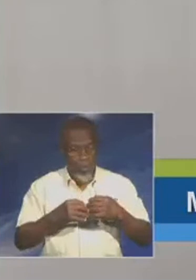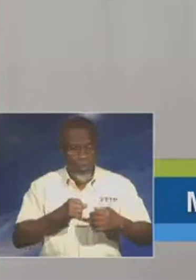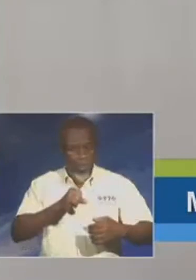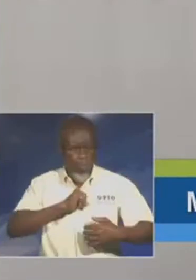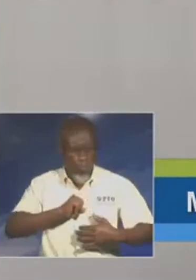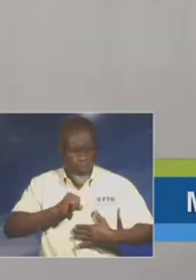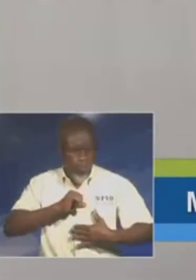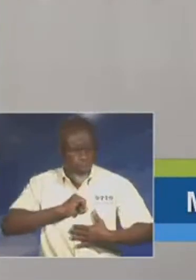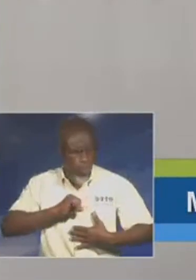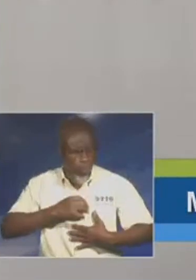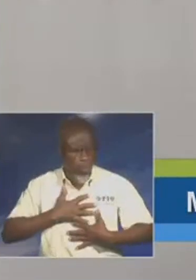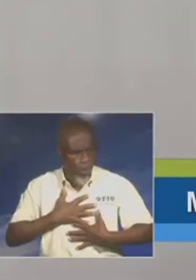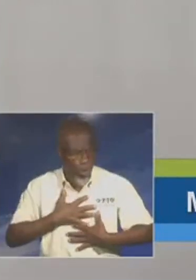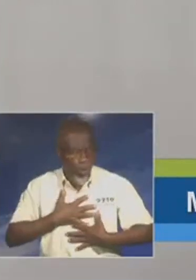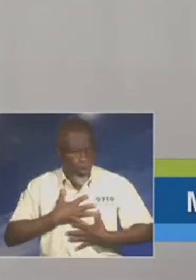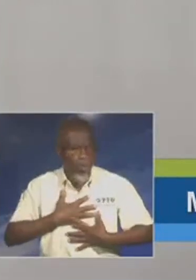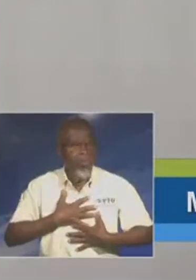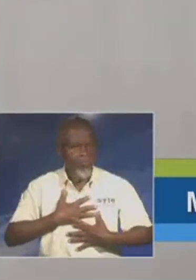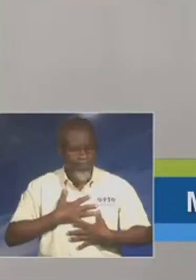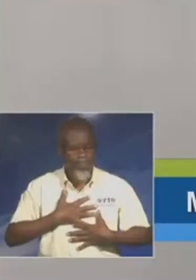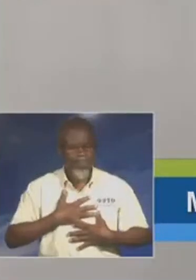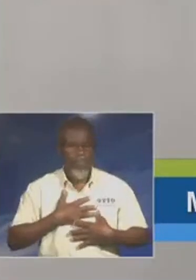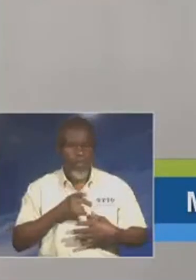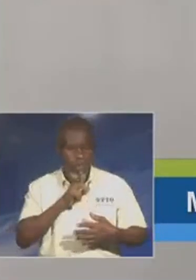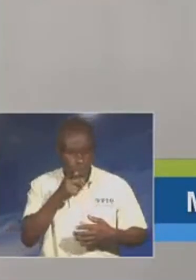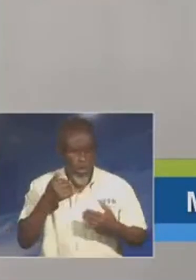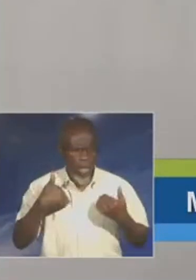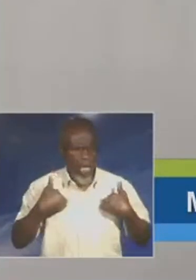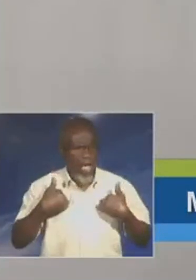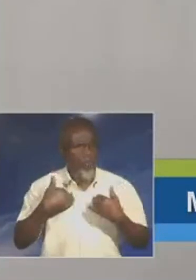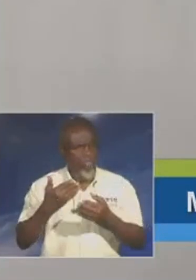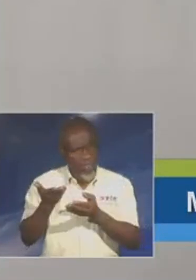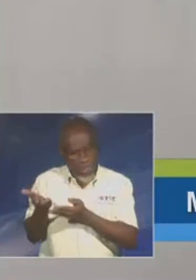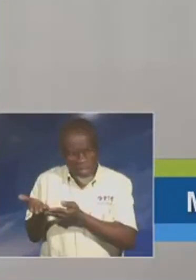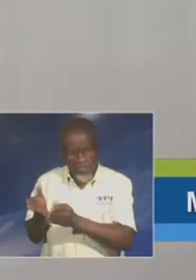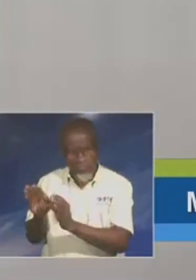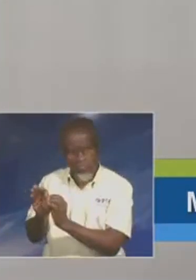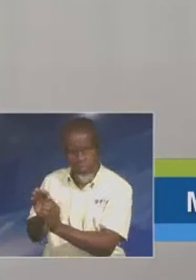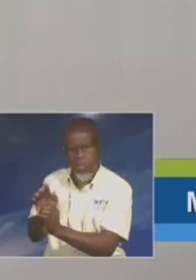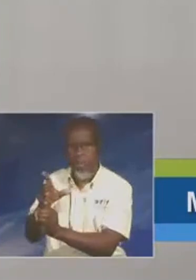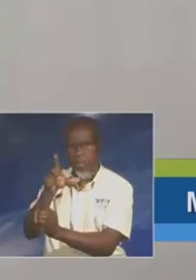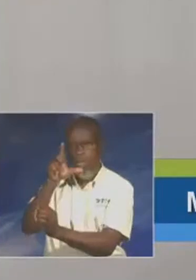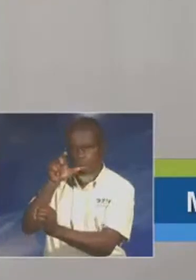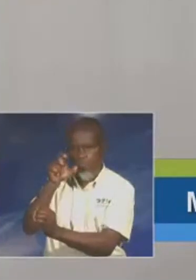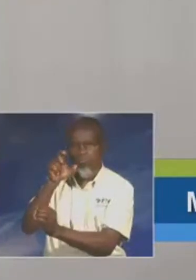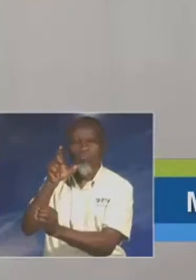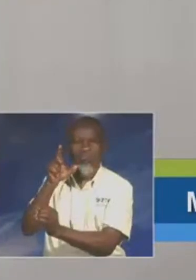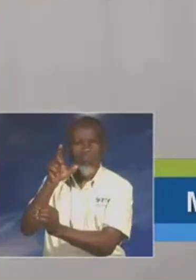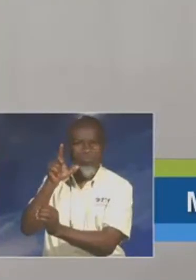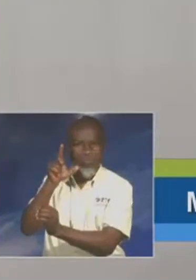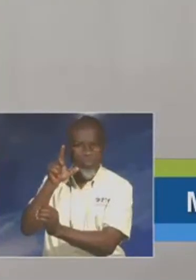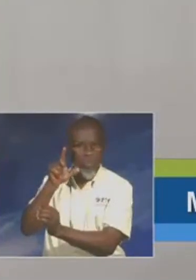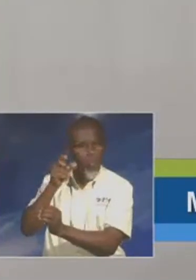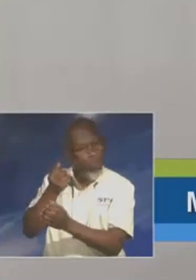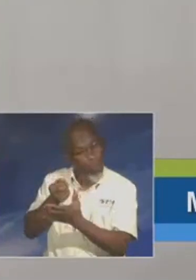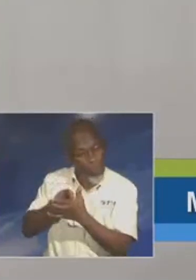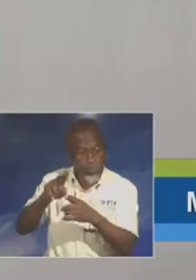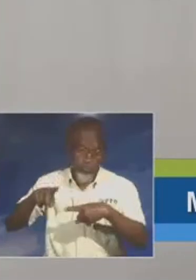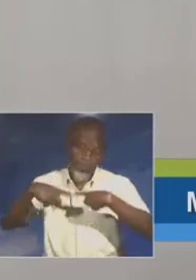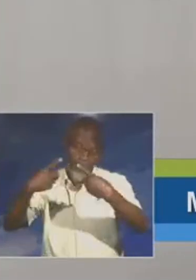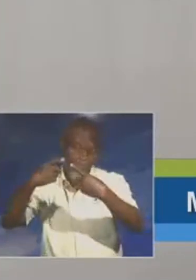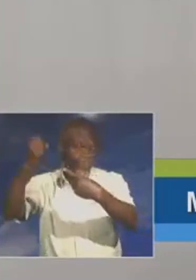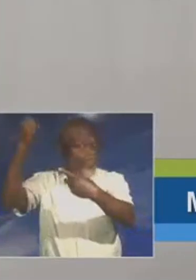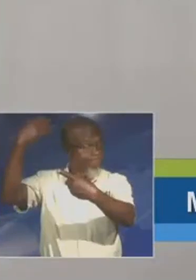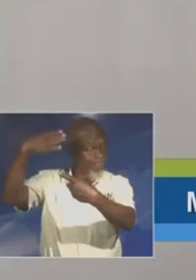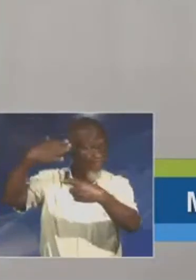have your salbutamol inhaler and your spacer there. Get some sunshine, not too much activity. What I found is that if